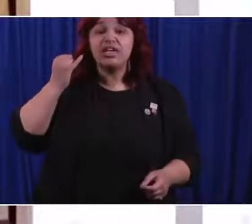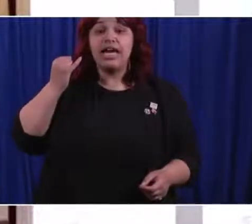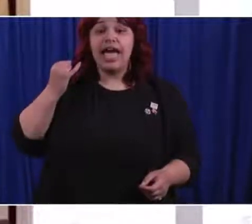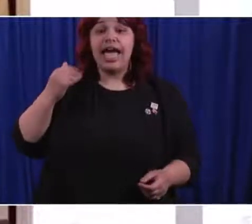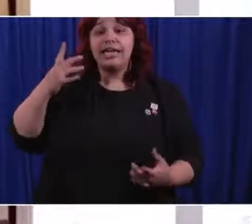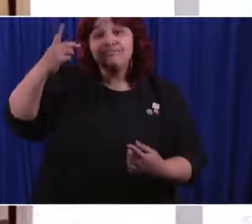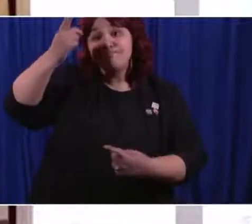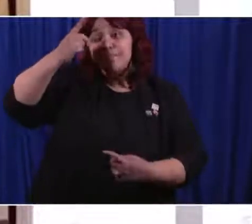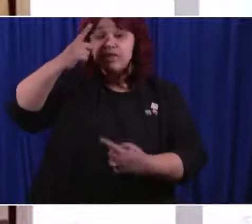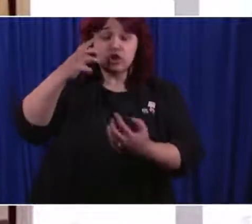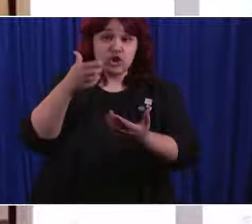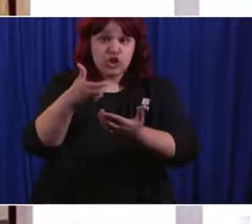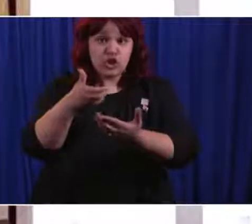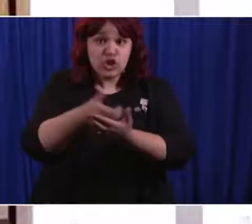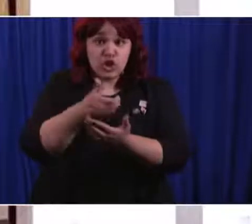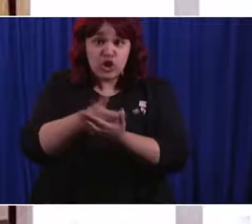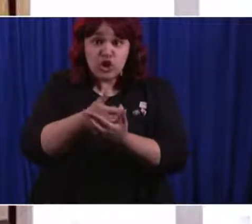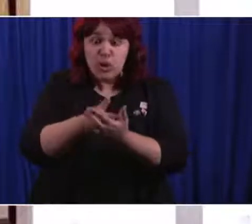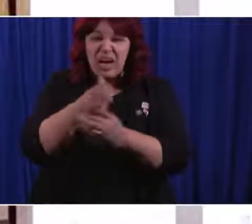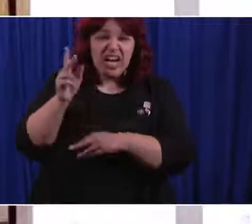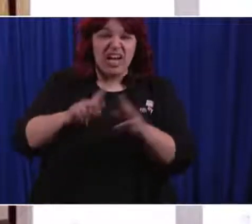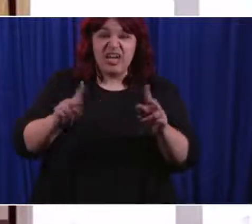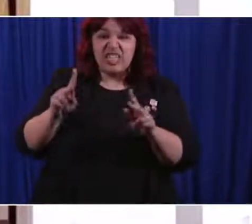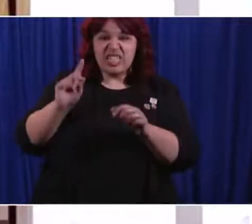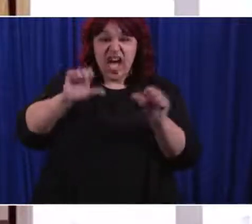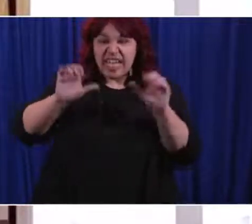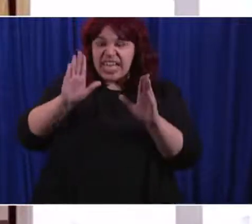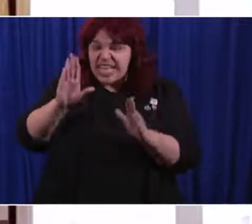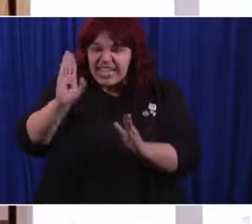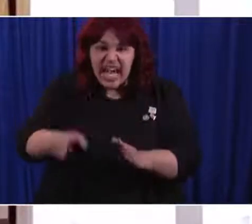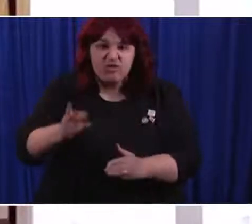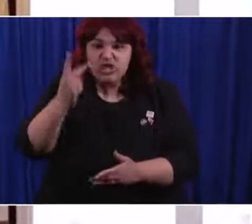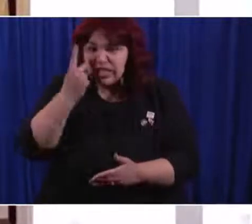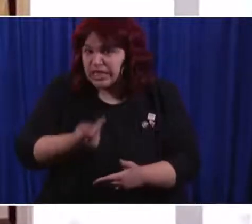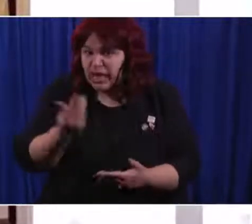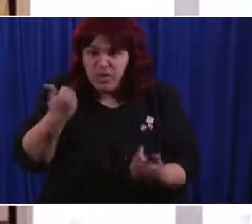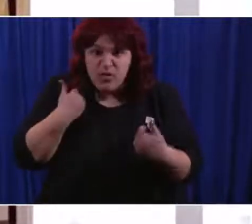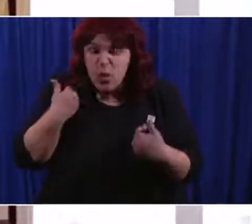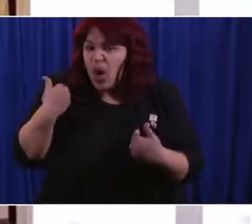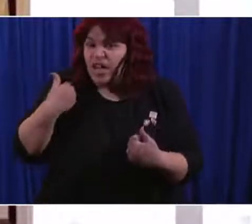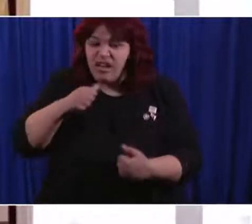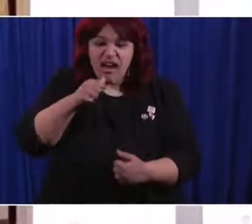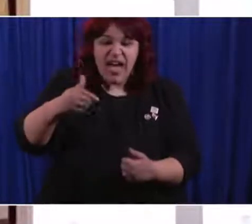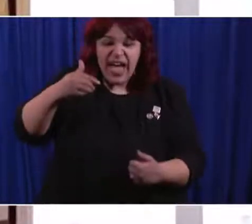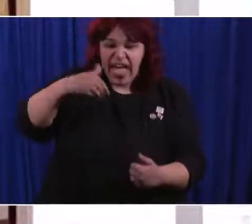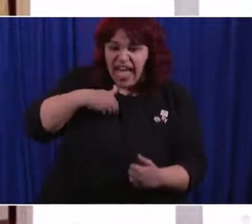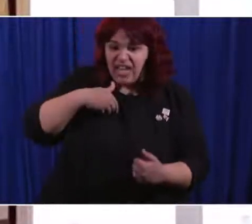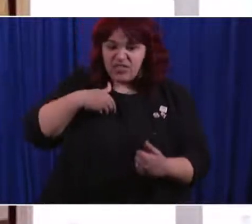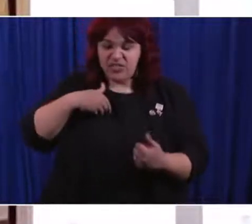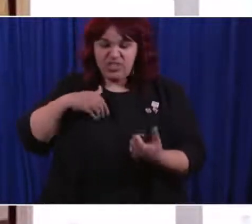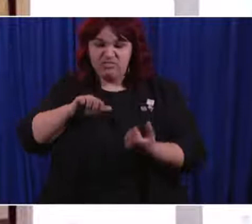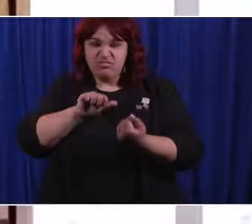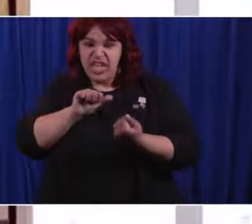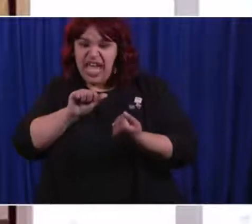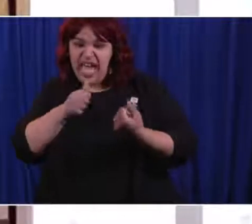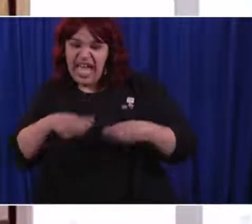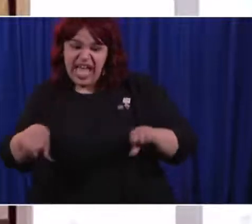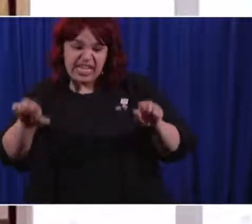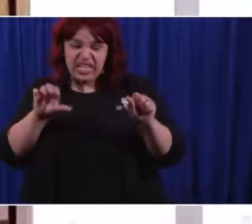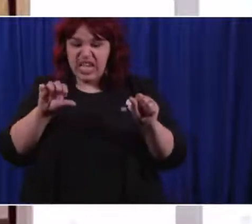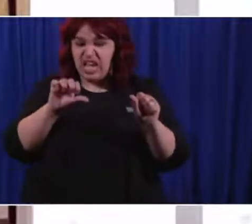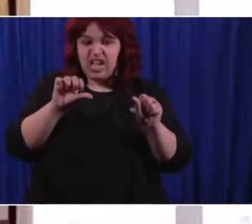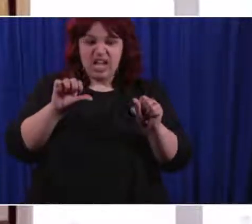and poorly understood, and/or as it was, a disease for which highly effective treatments